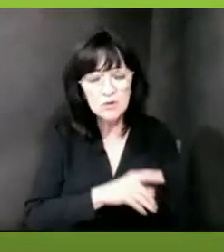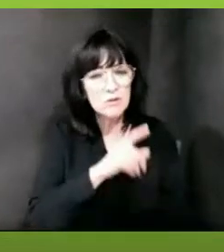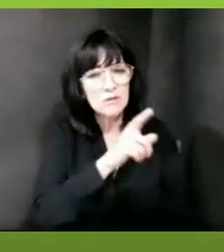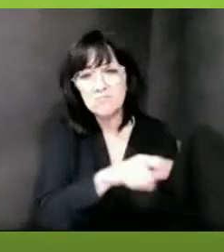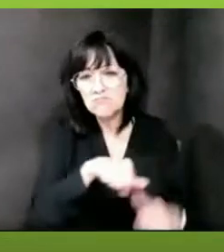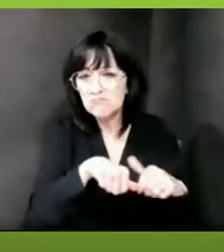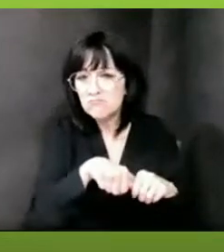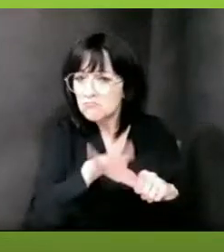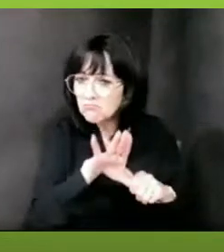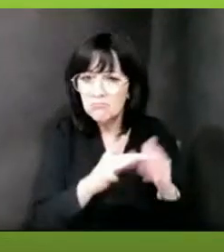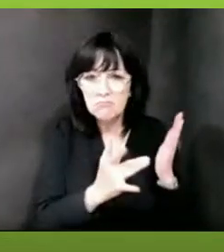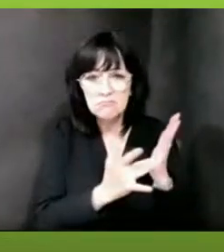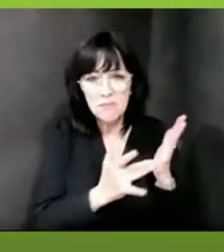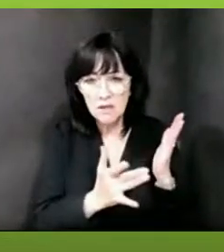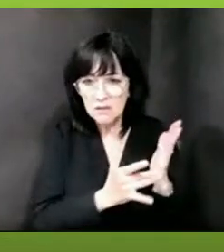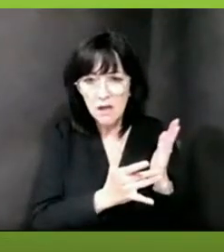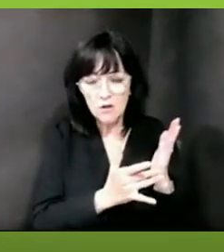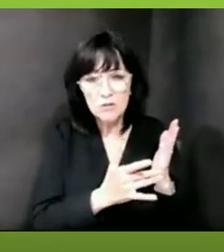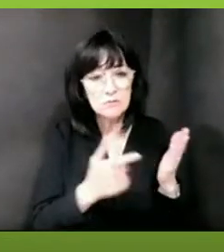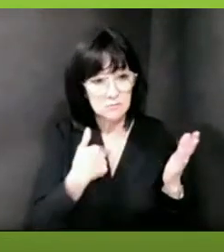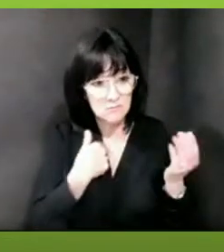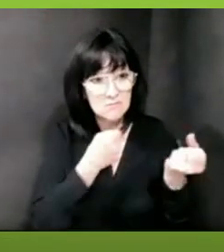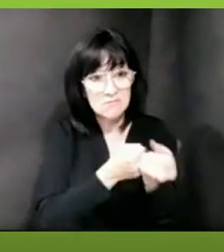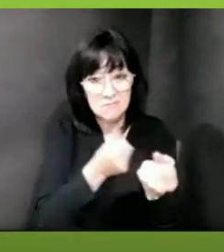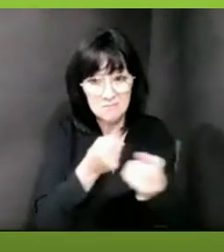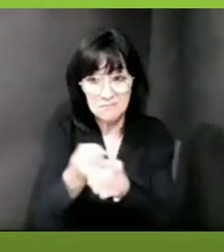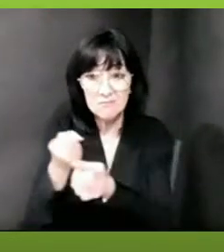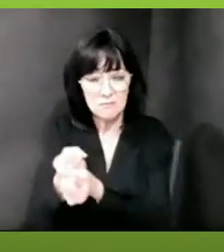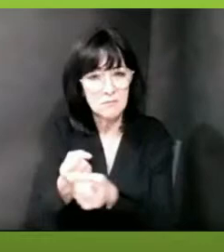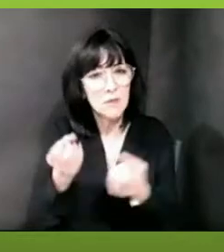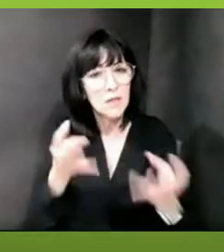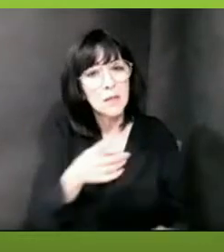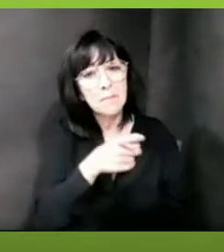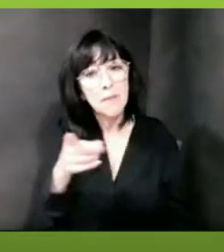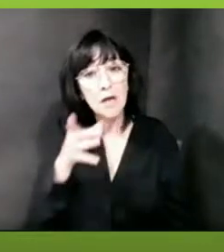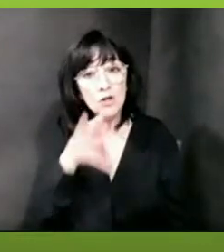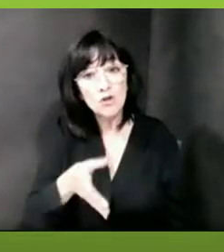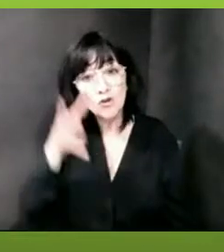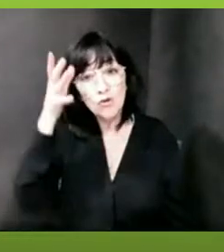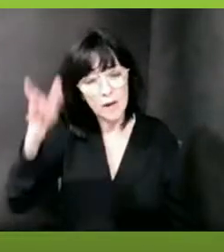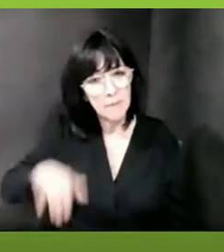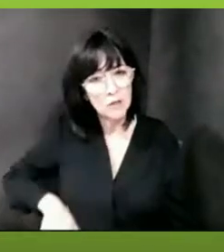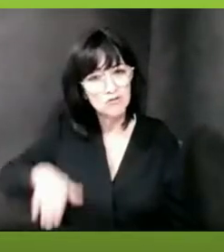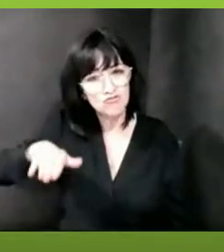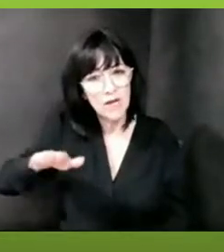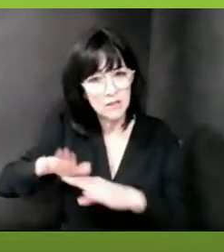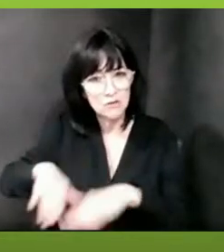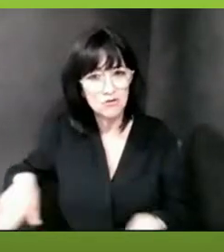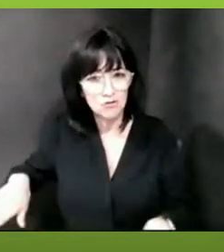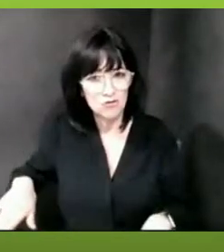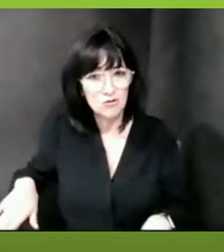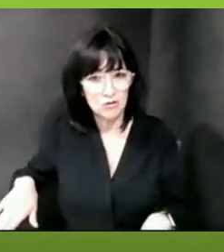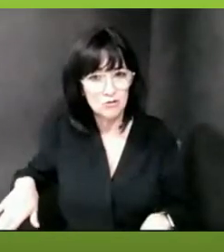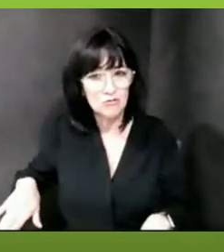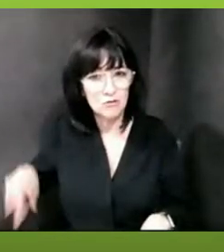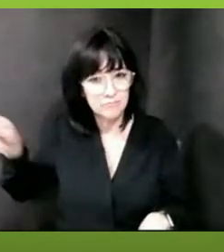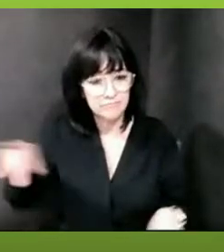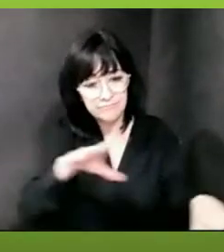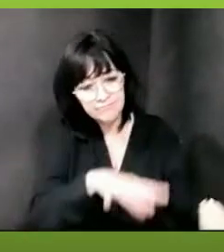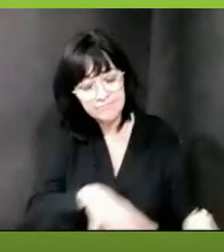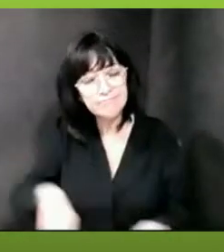of grandparents and even great-grandparents that are caring for young children. And they didn't grow up in the age of